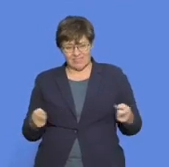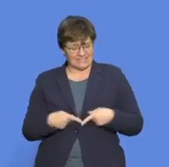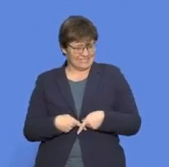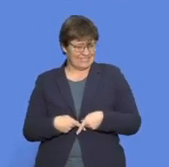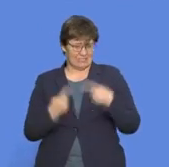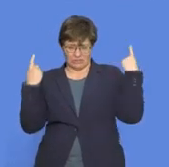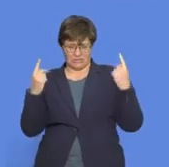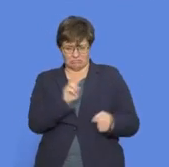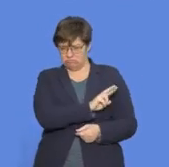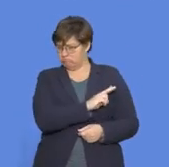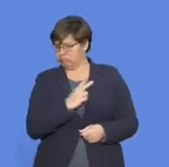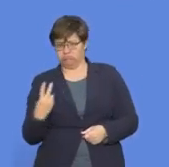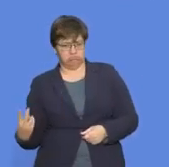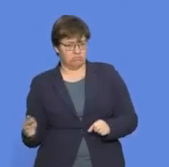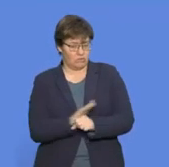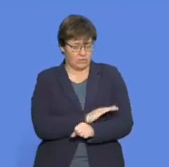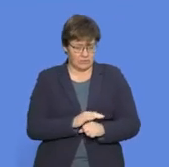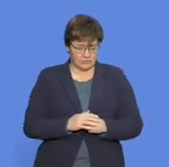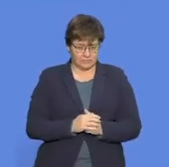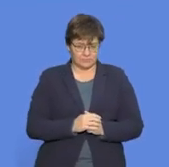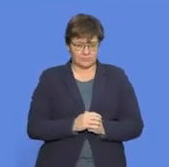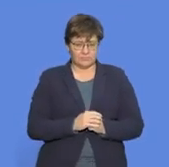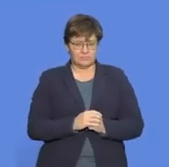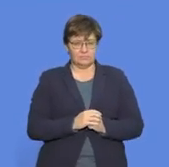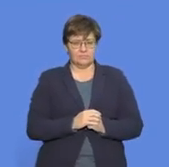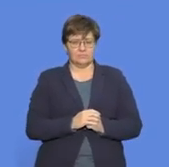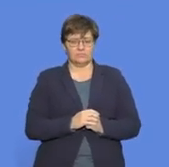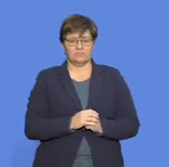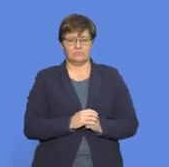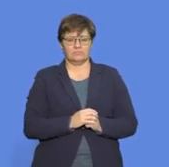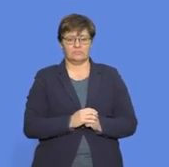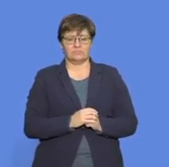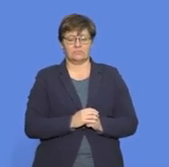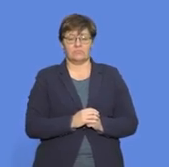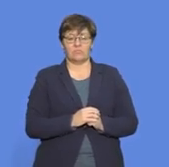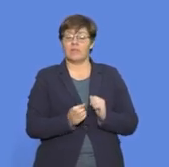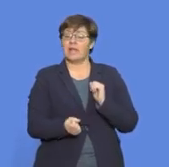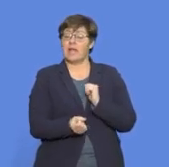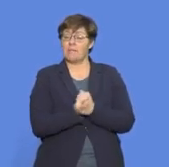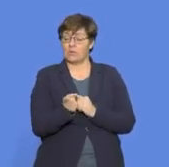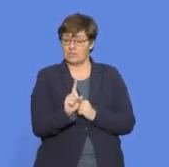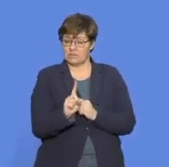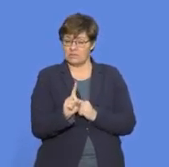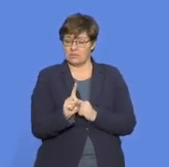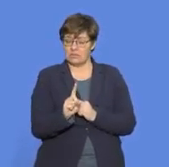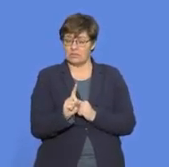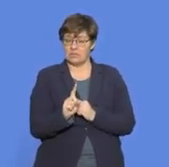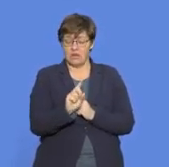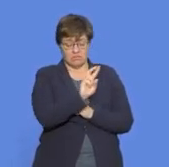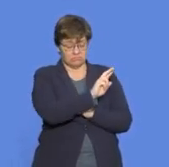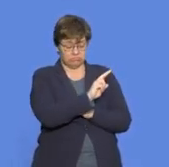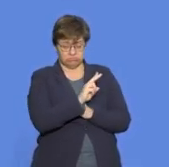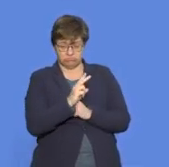it's totally transformed completely. All right, so, and what has happened is from those earliest